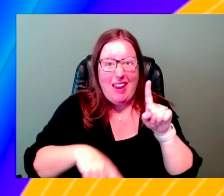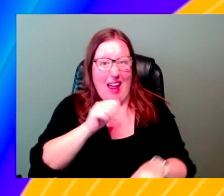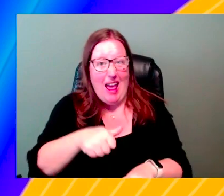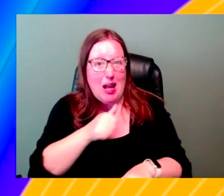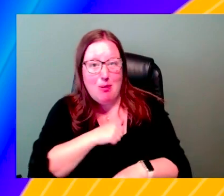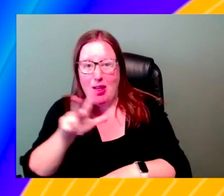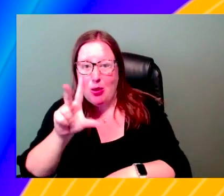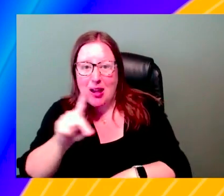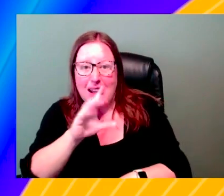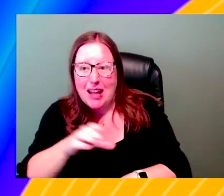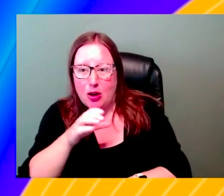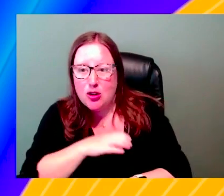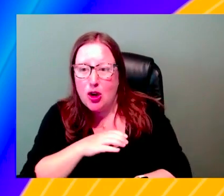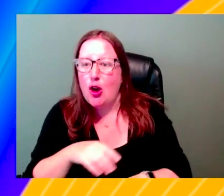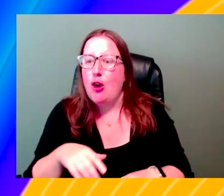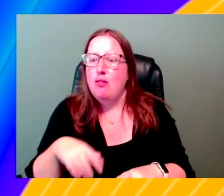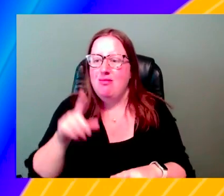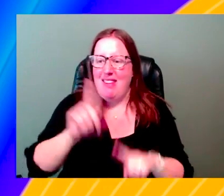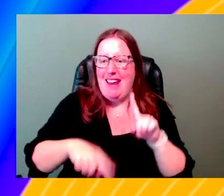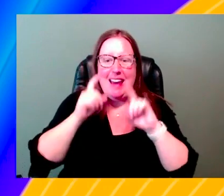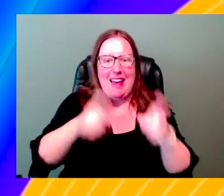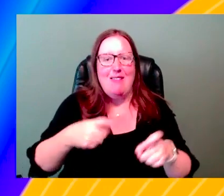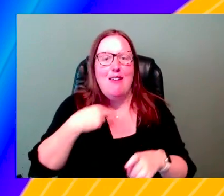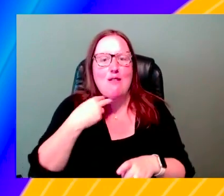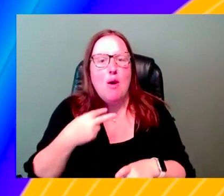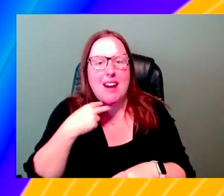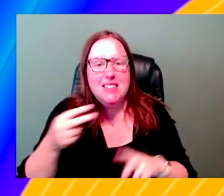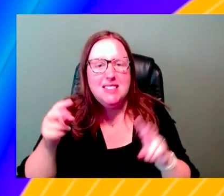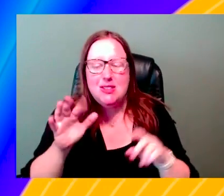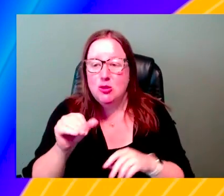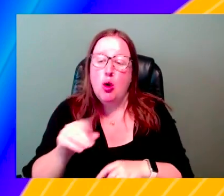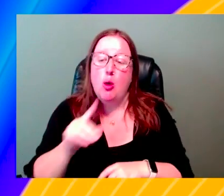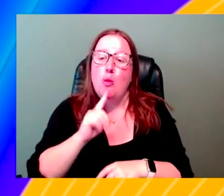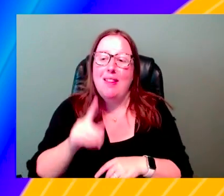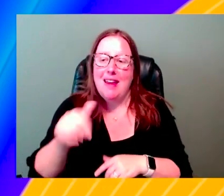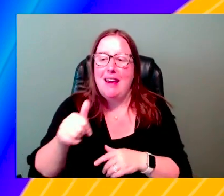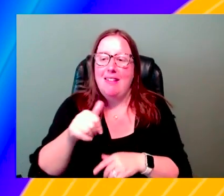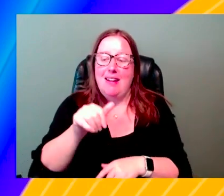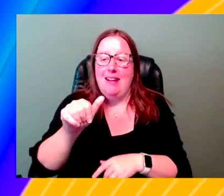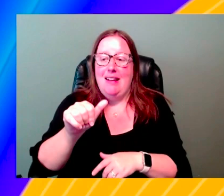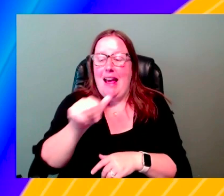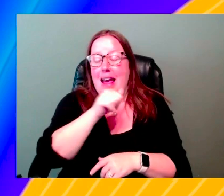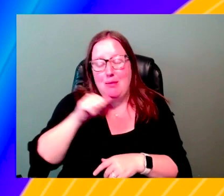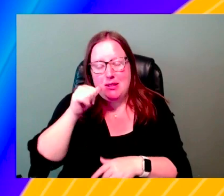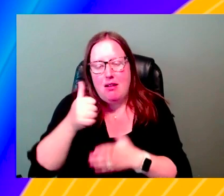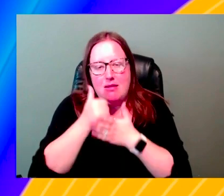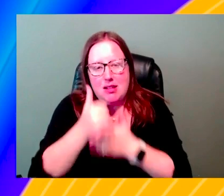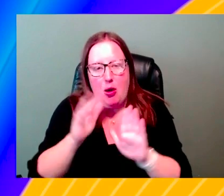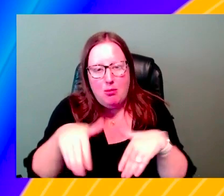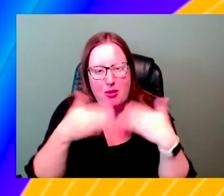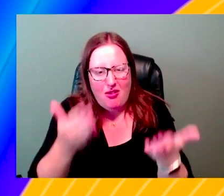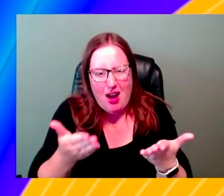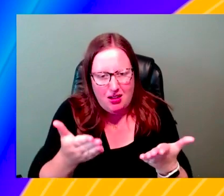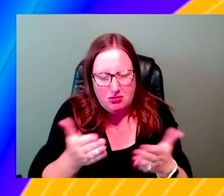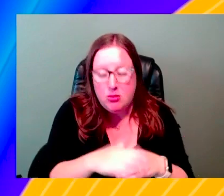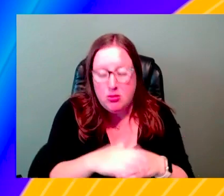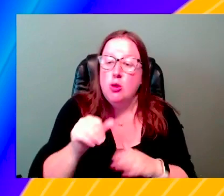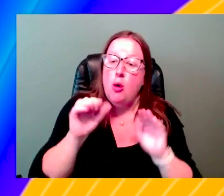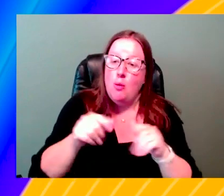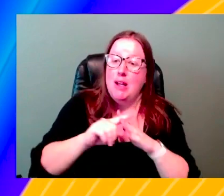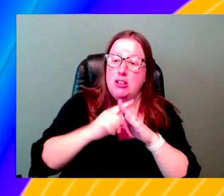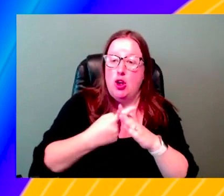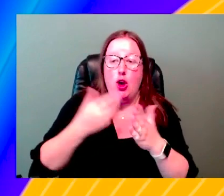voice to a 3D character, and Amazon has helped us bring voice to these characters, and hopefully can start a whole new generation